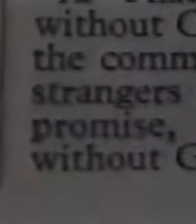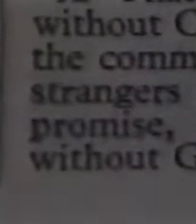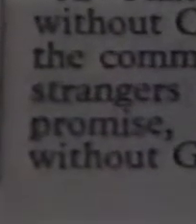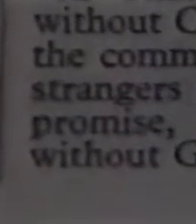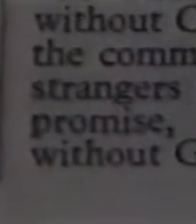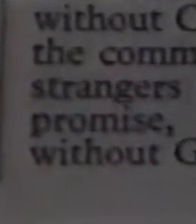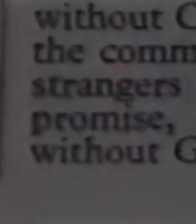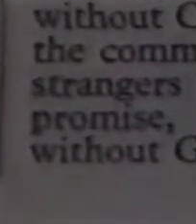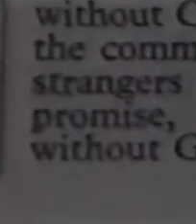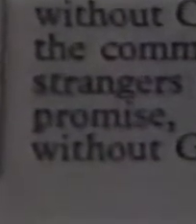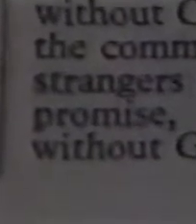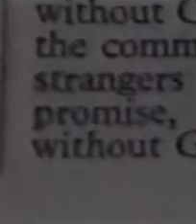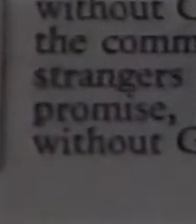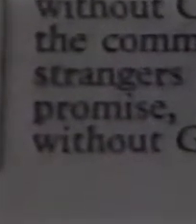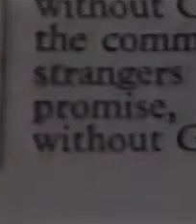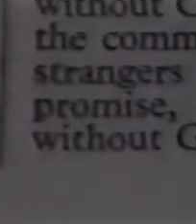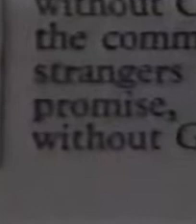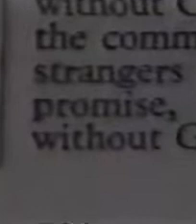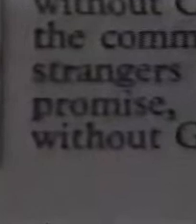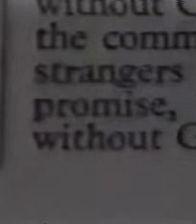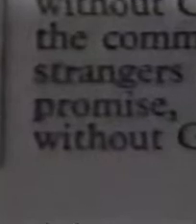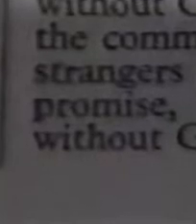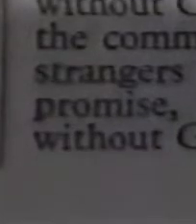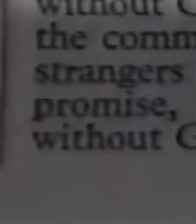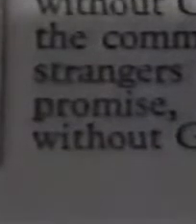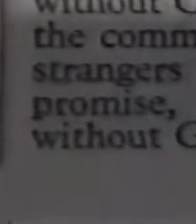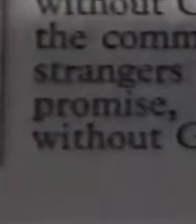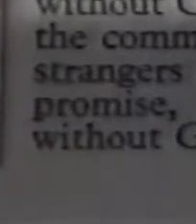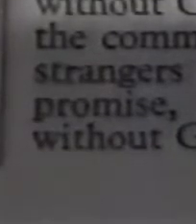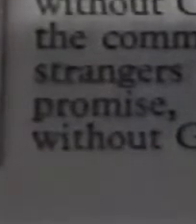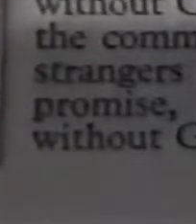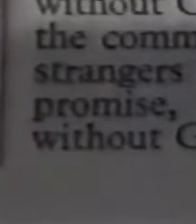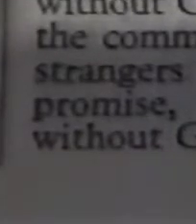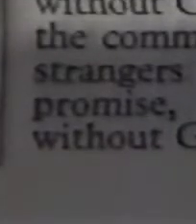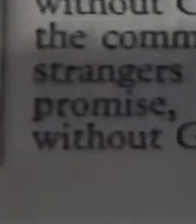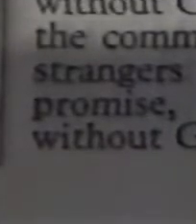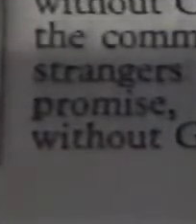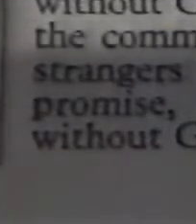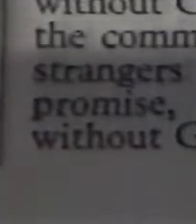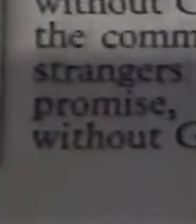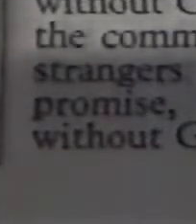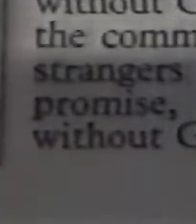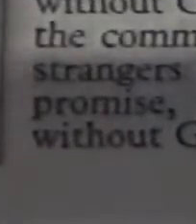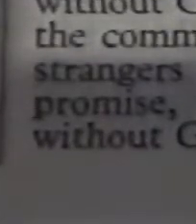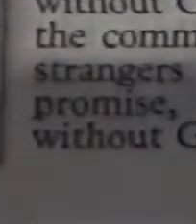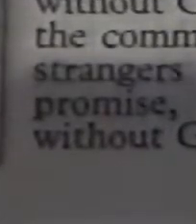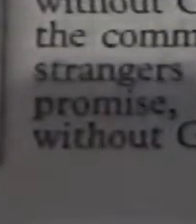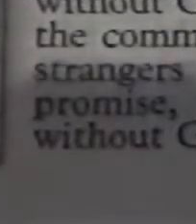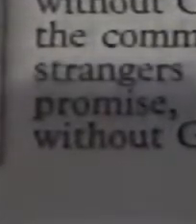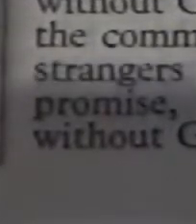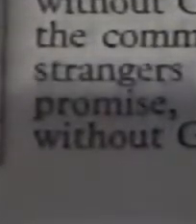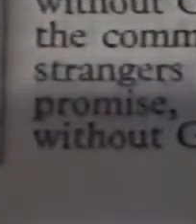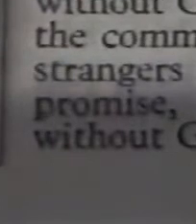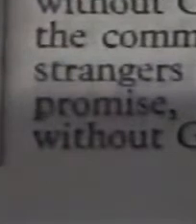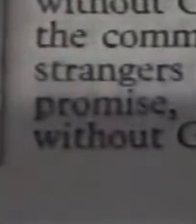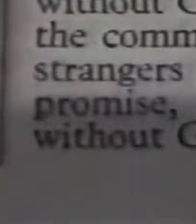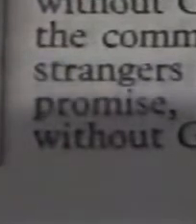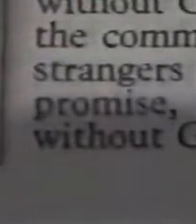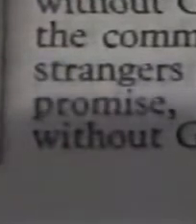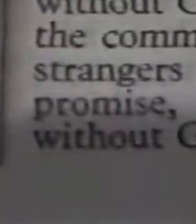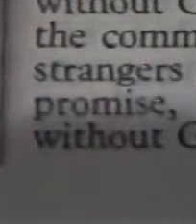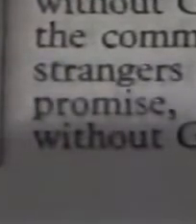the circumcision in the flesh made by hands, that at that time ye were without Christ, being aliens from the commonwealth of